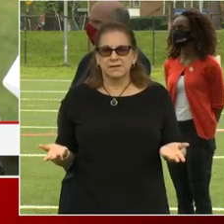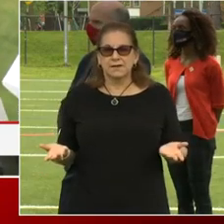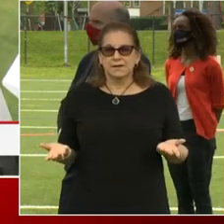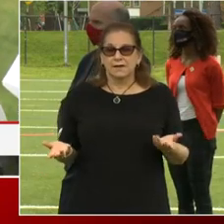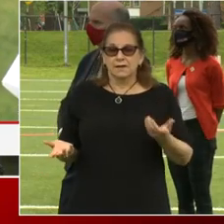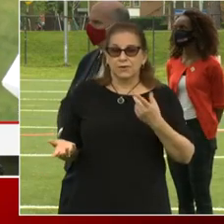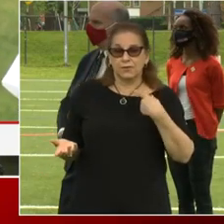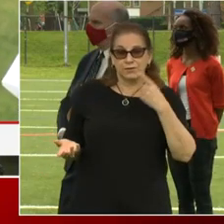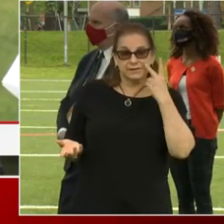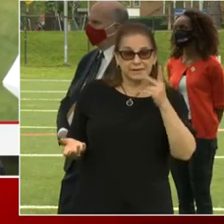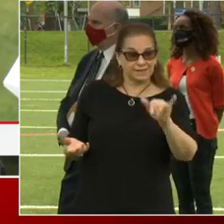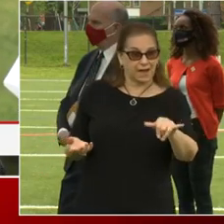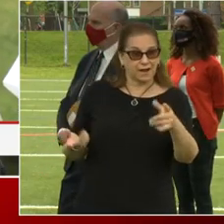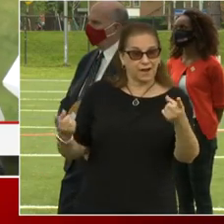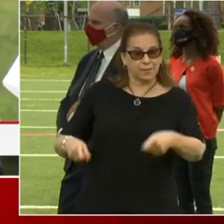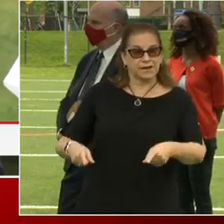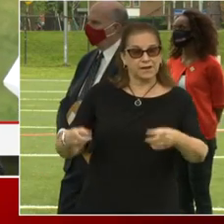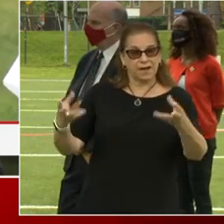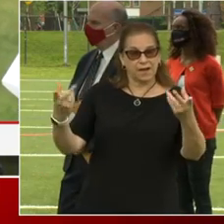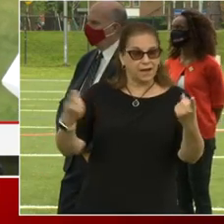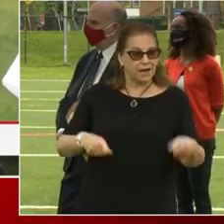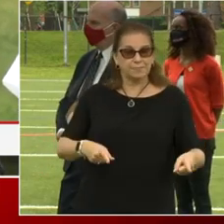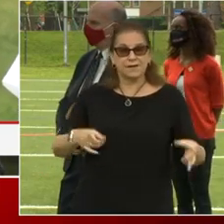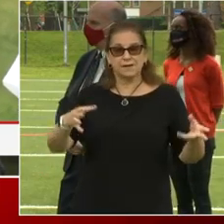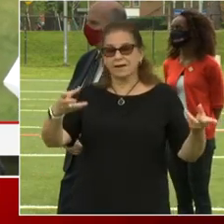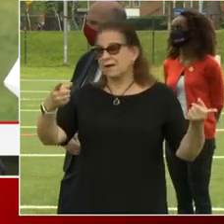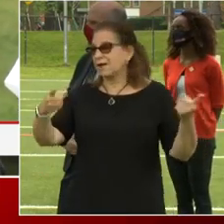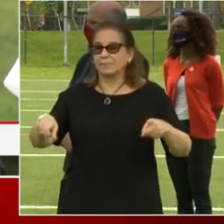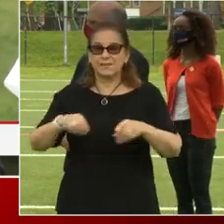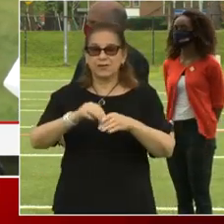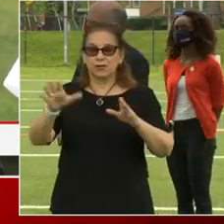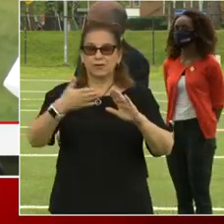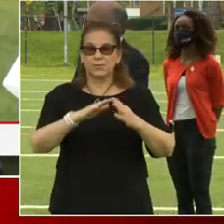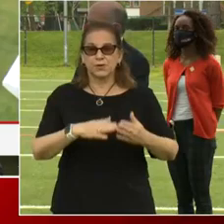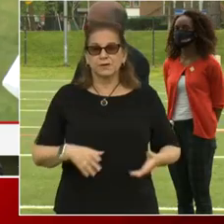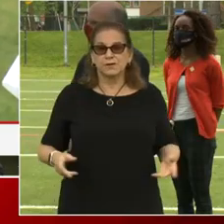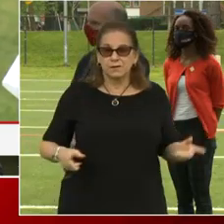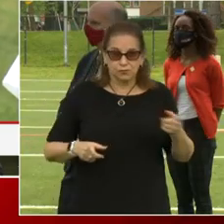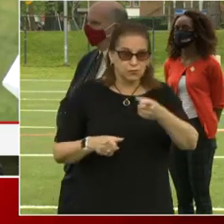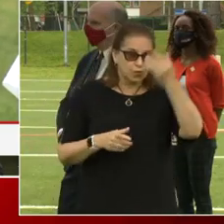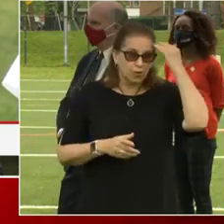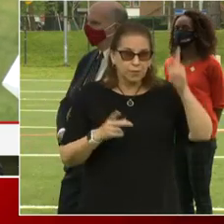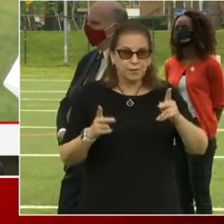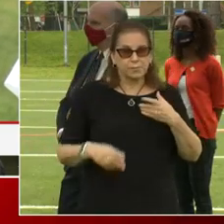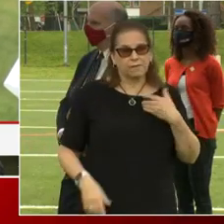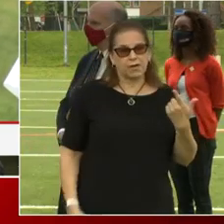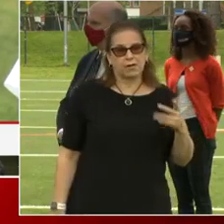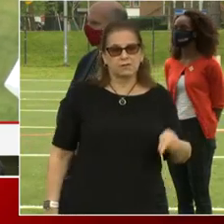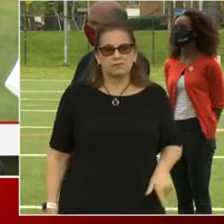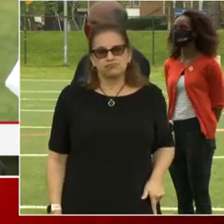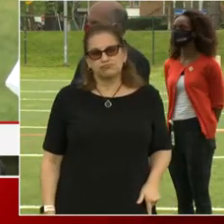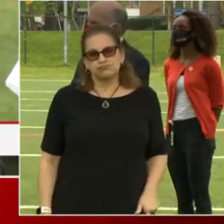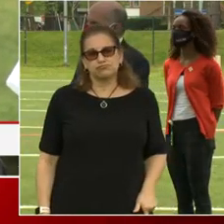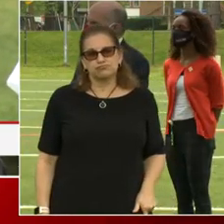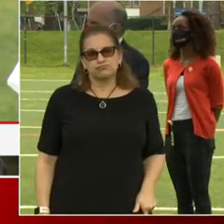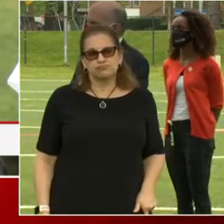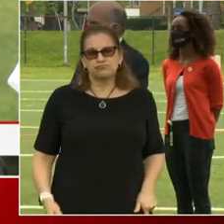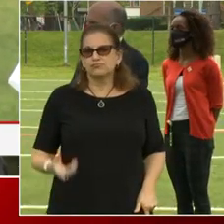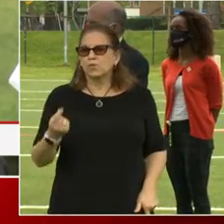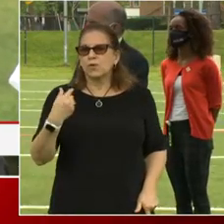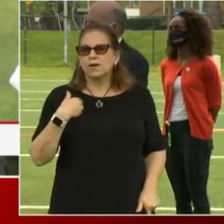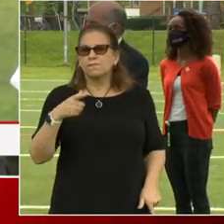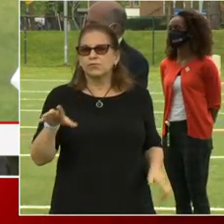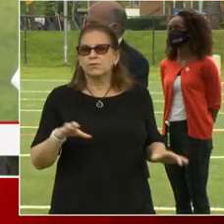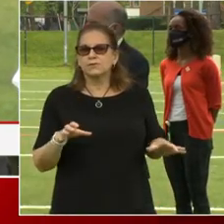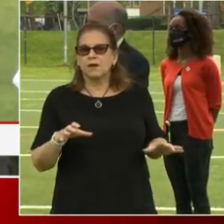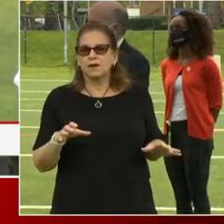you see an individual in your community standing there with a firearm and you know he's carrying a firearm, what have we done to make sure that there's